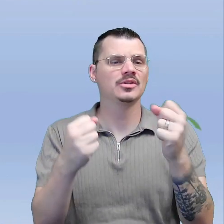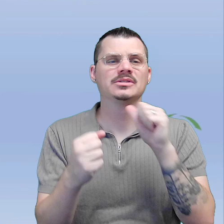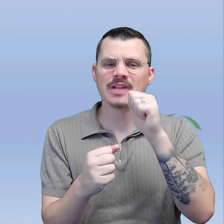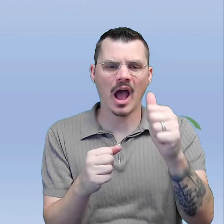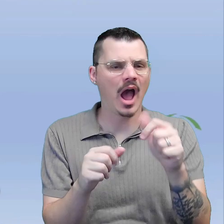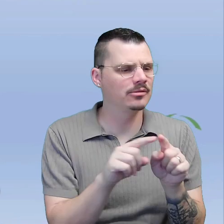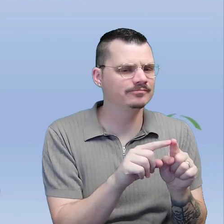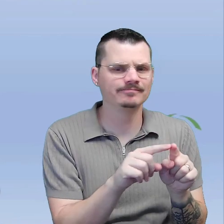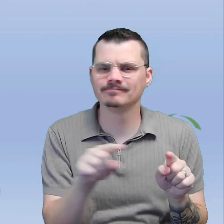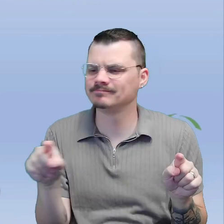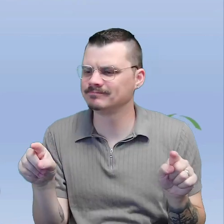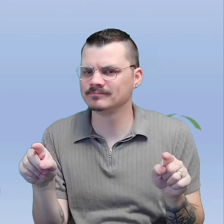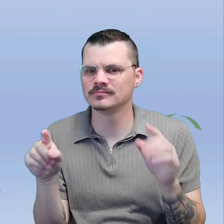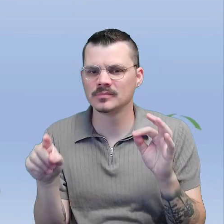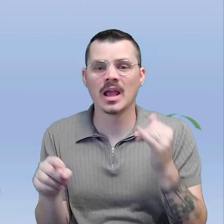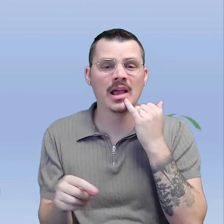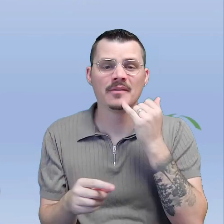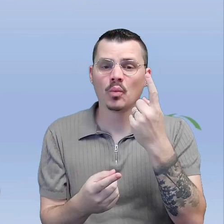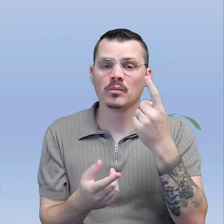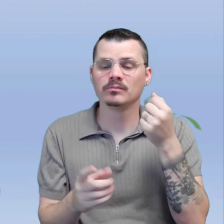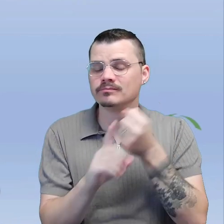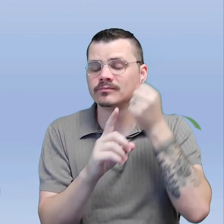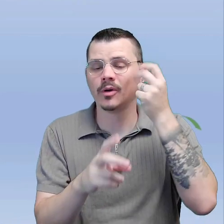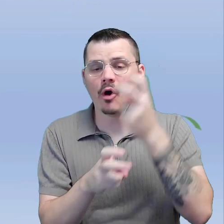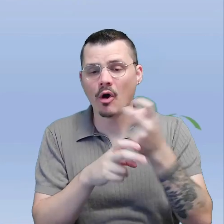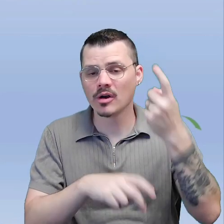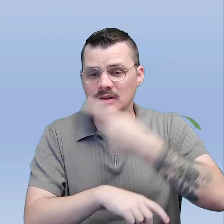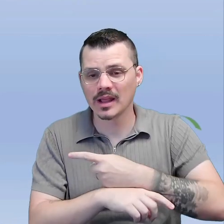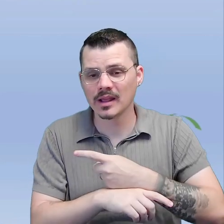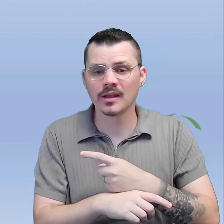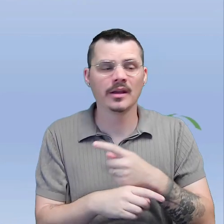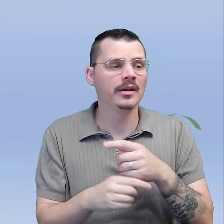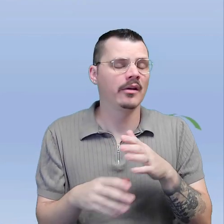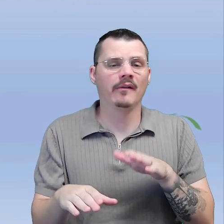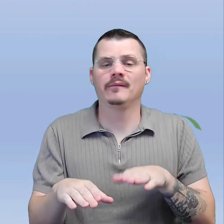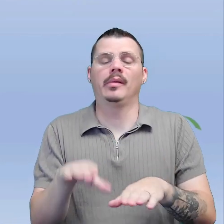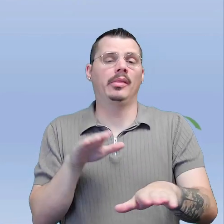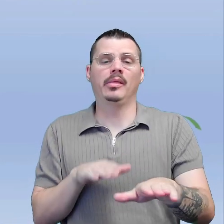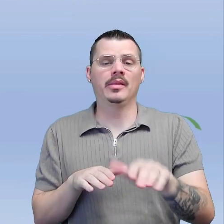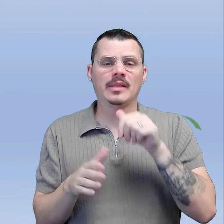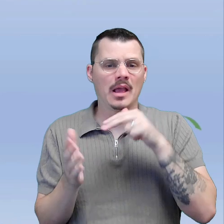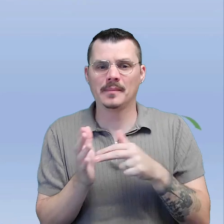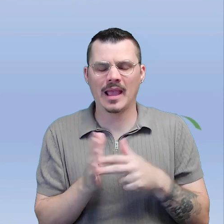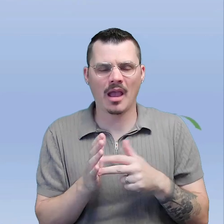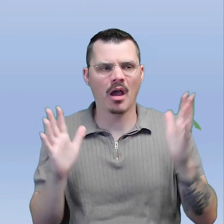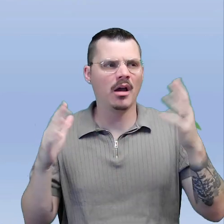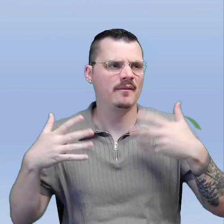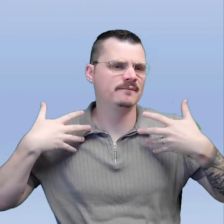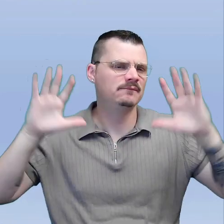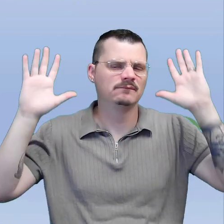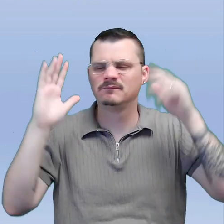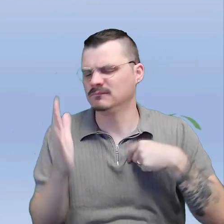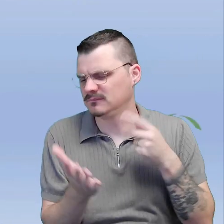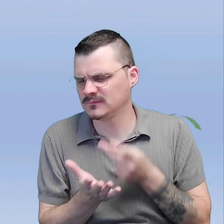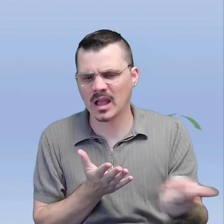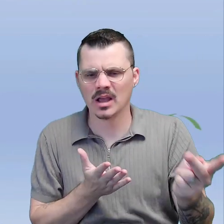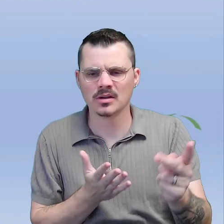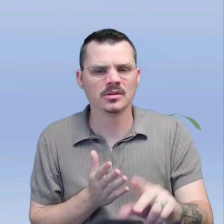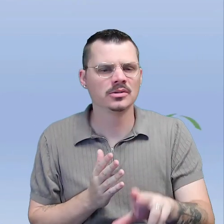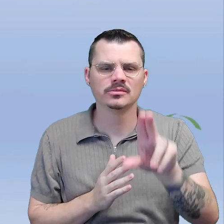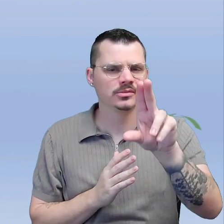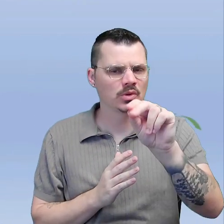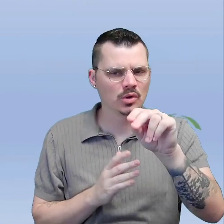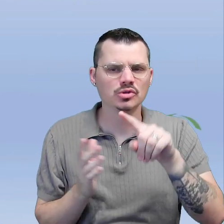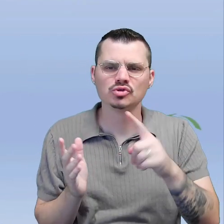linear. If a person has a hard day or a setback, that doesn't mean we're done, doesn't mean we failed. It